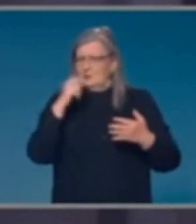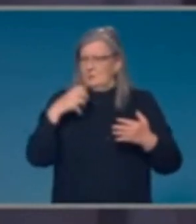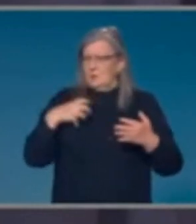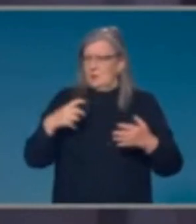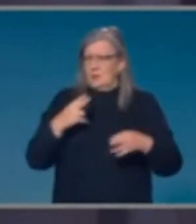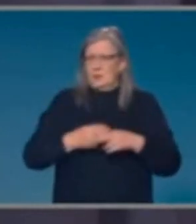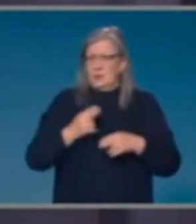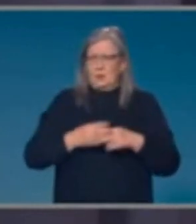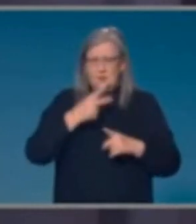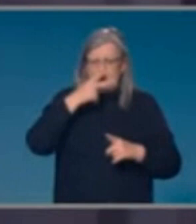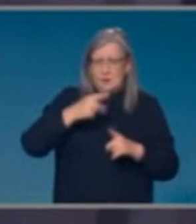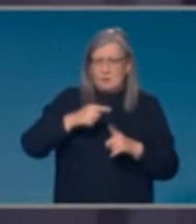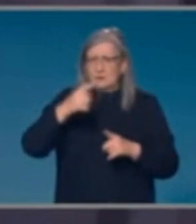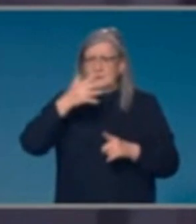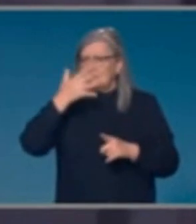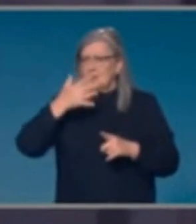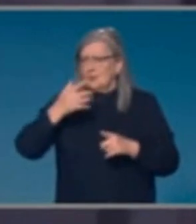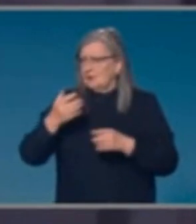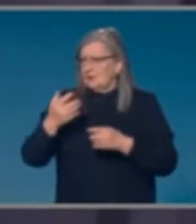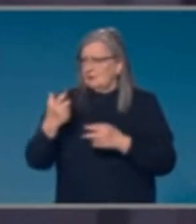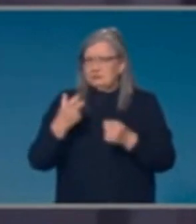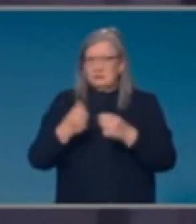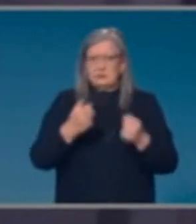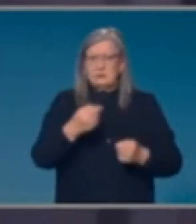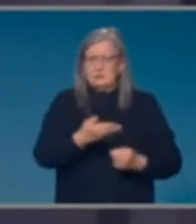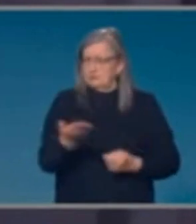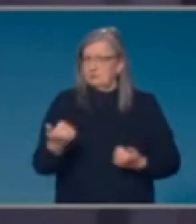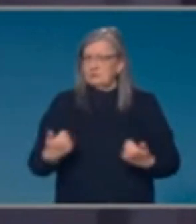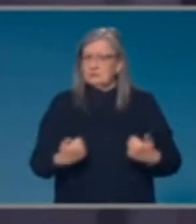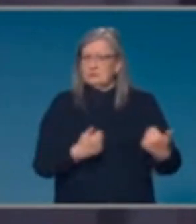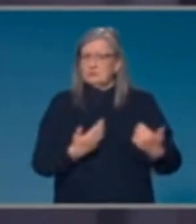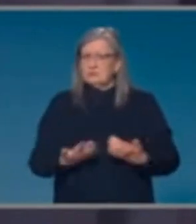and so that is important. I think the other thing to stress is the